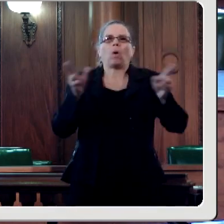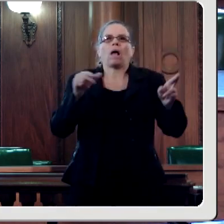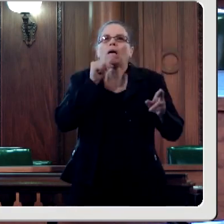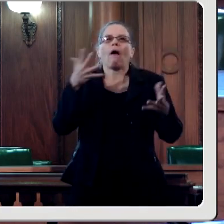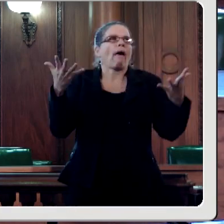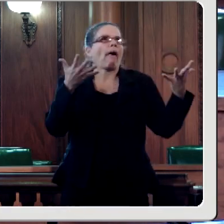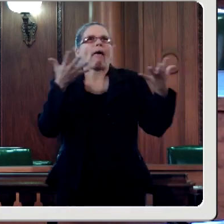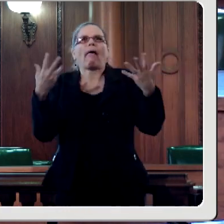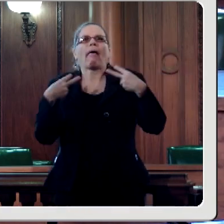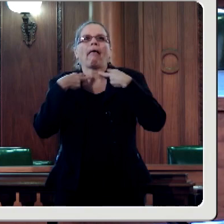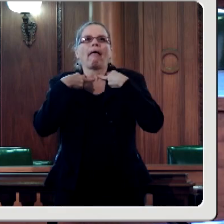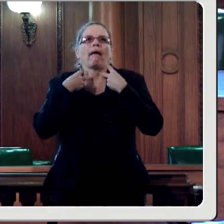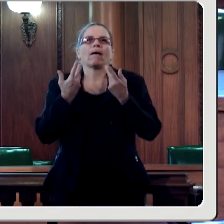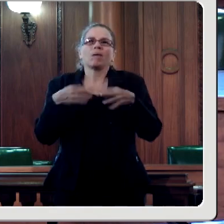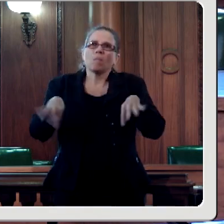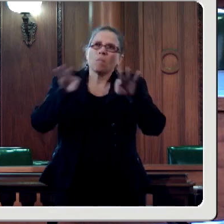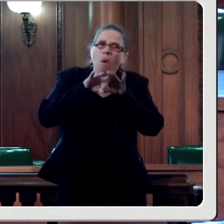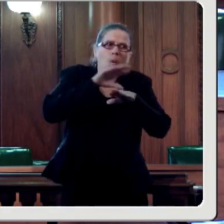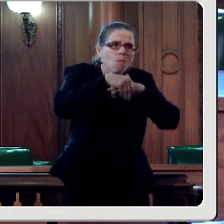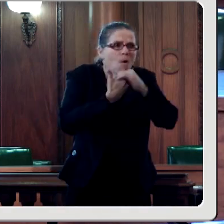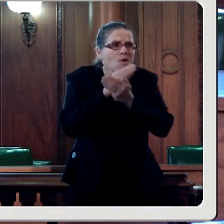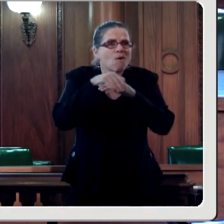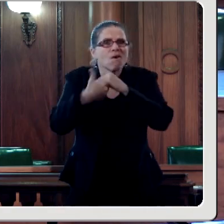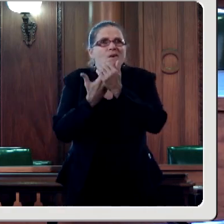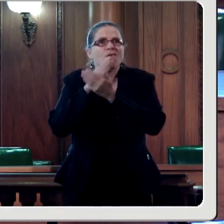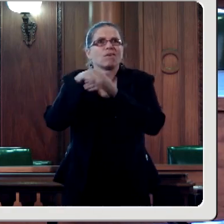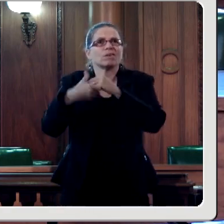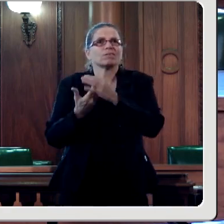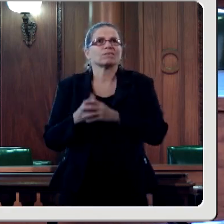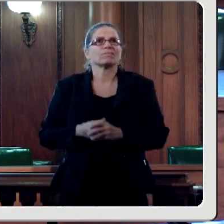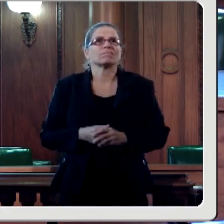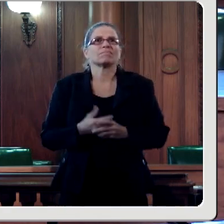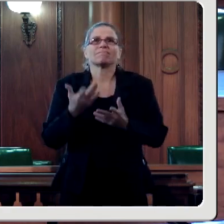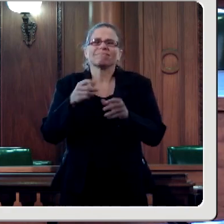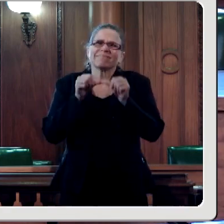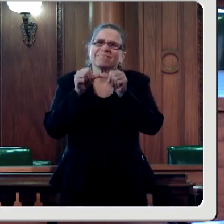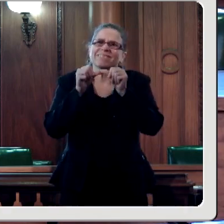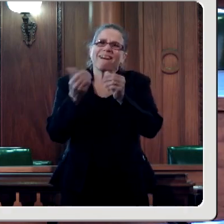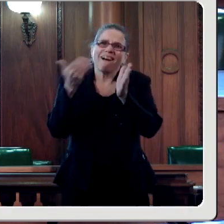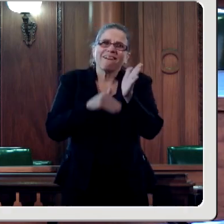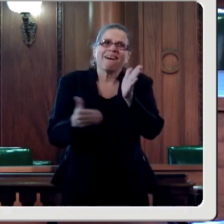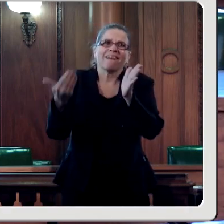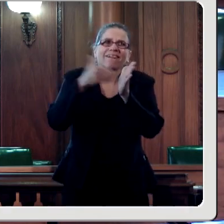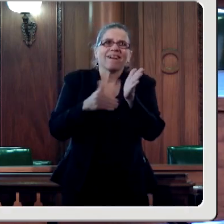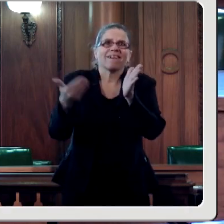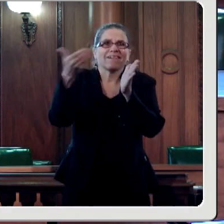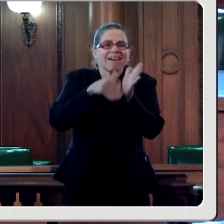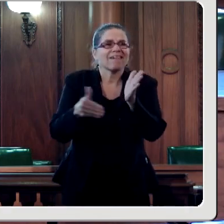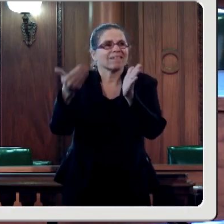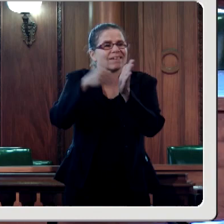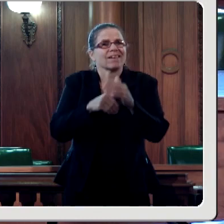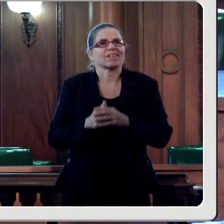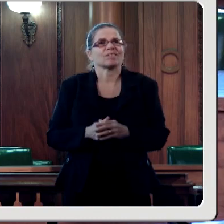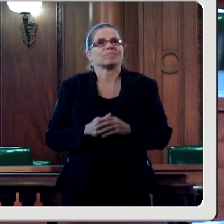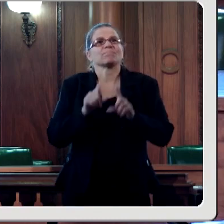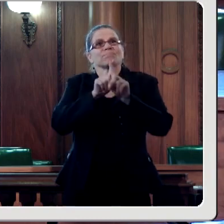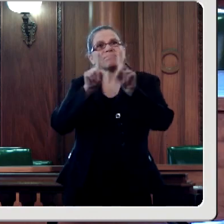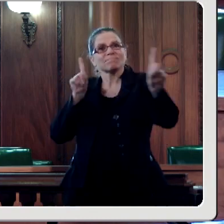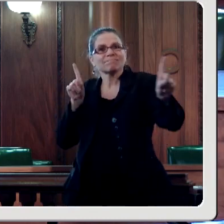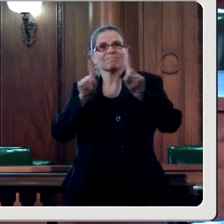Wash your hands constantly. Keep that social and physical 6-foot